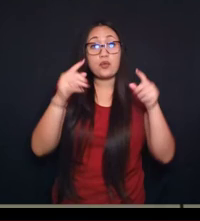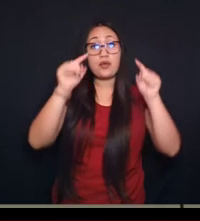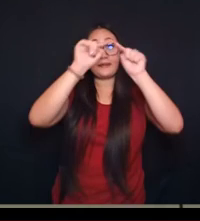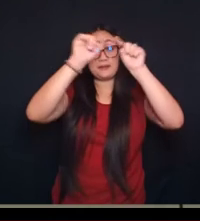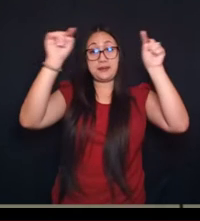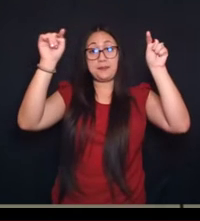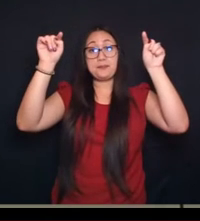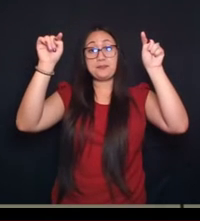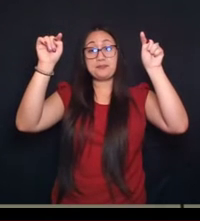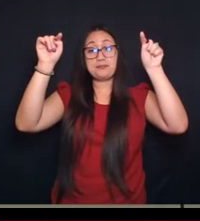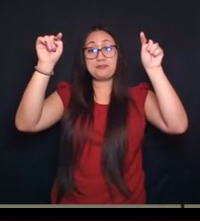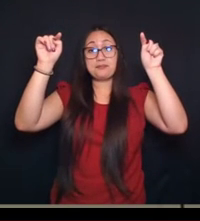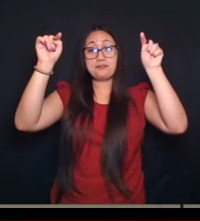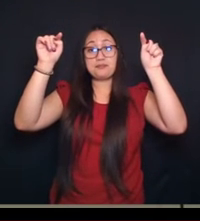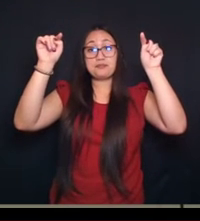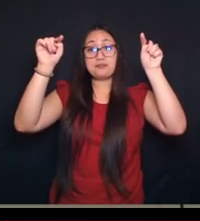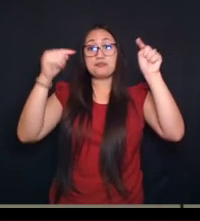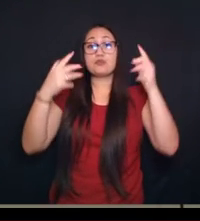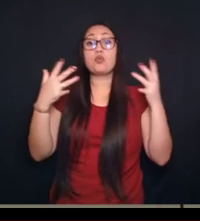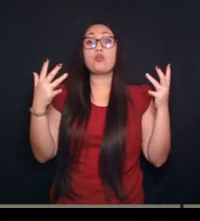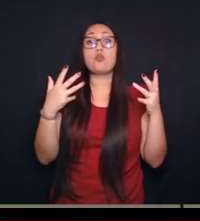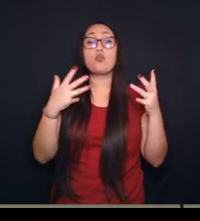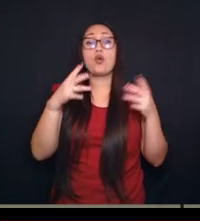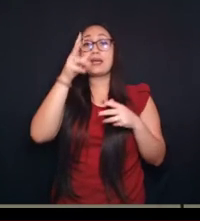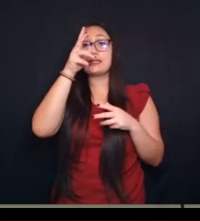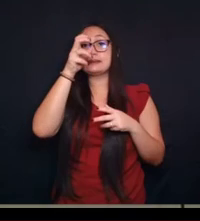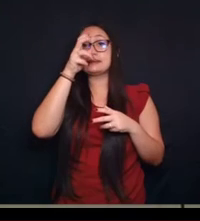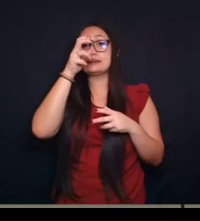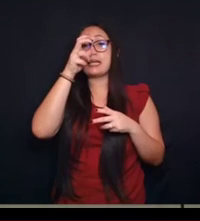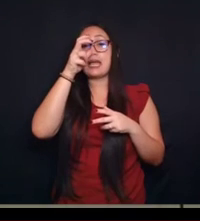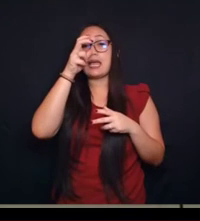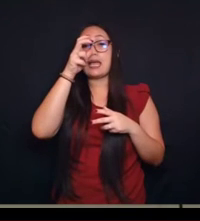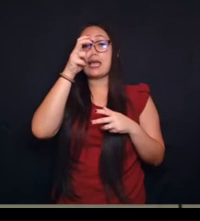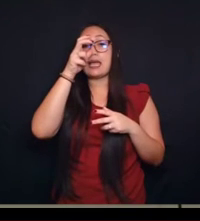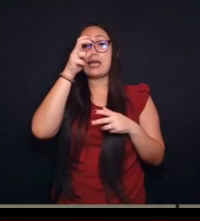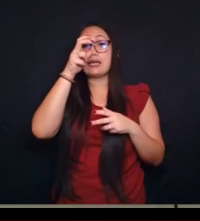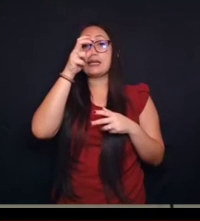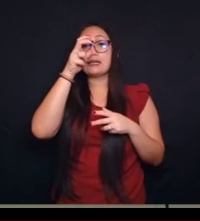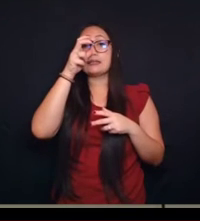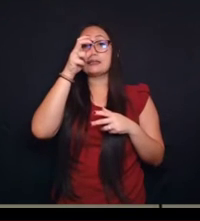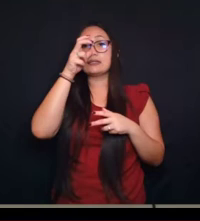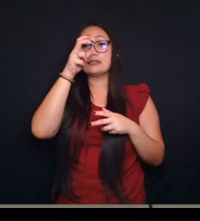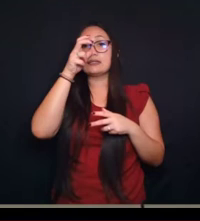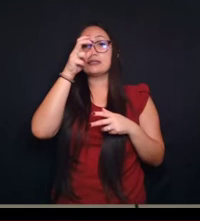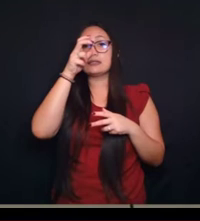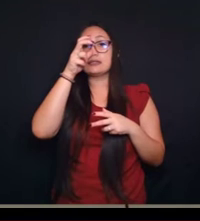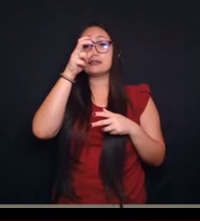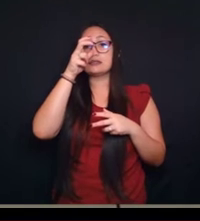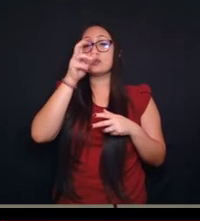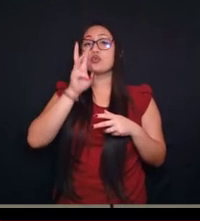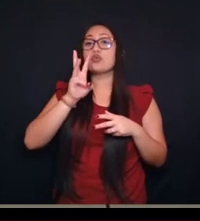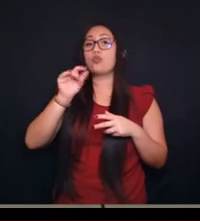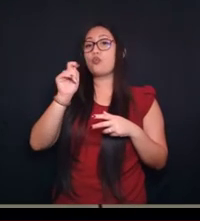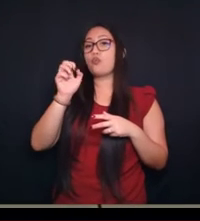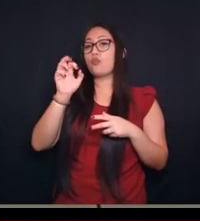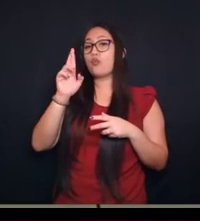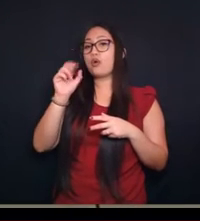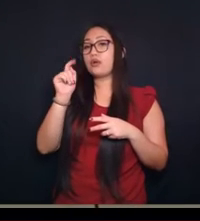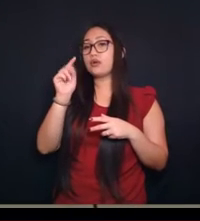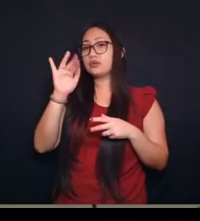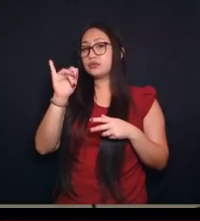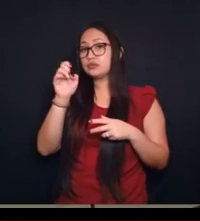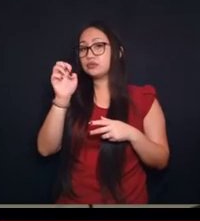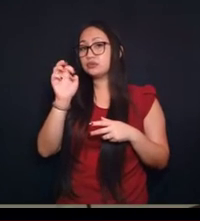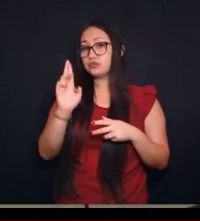a water strider resemble? How would you describe the size of a water strider? What fact